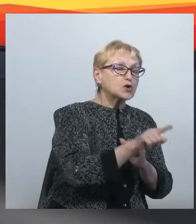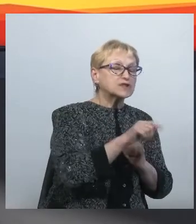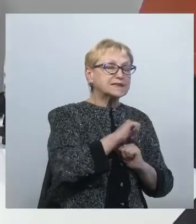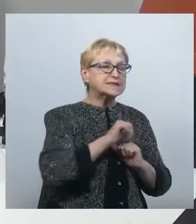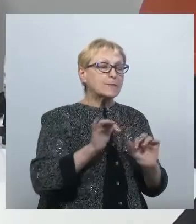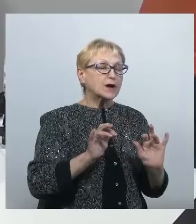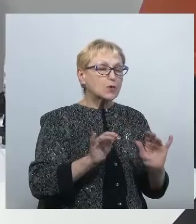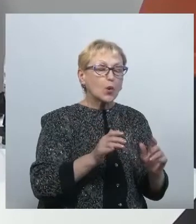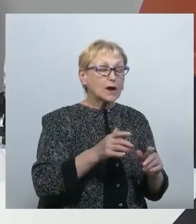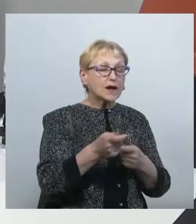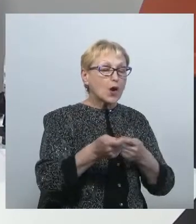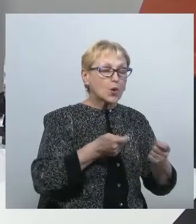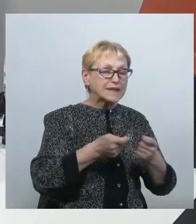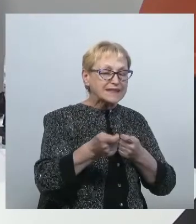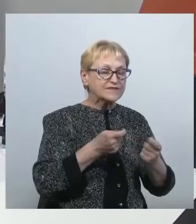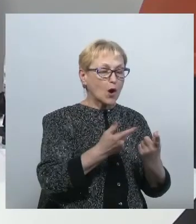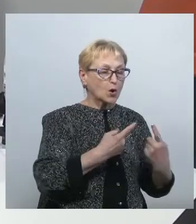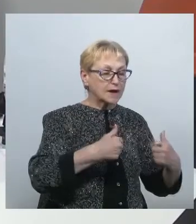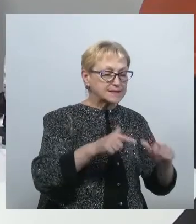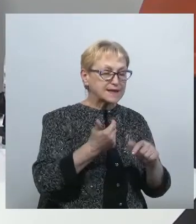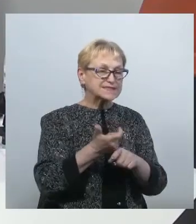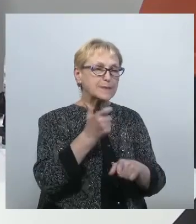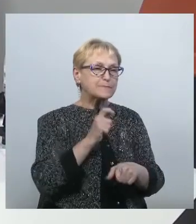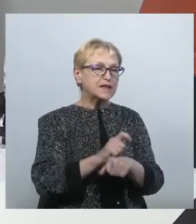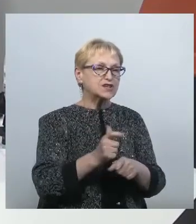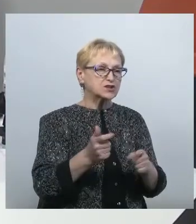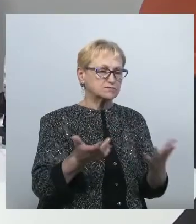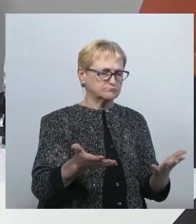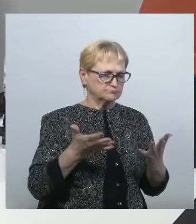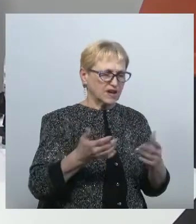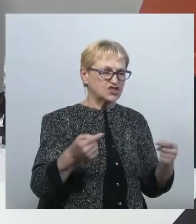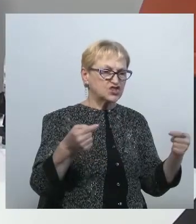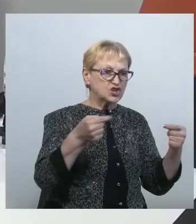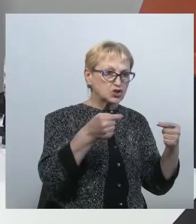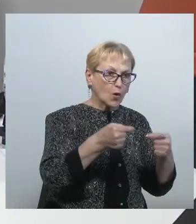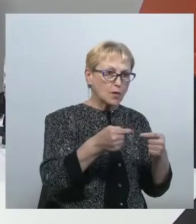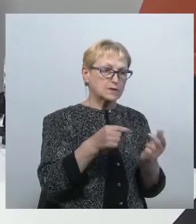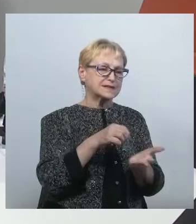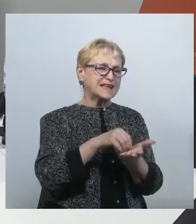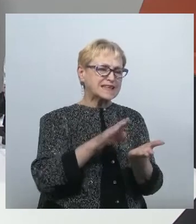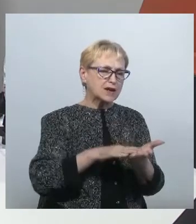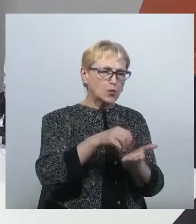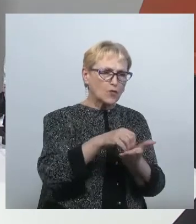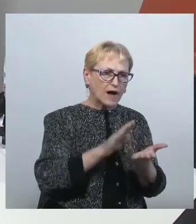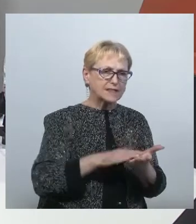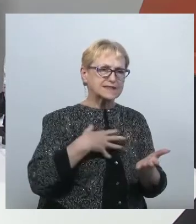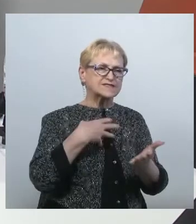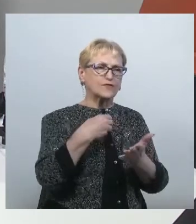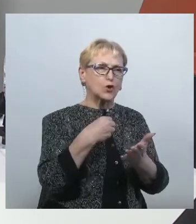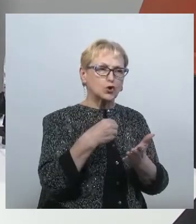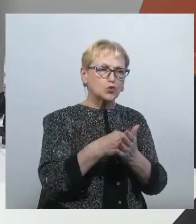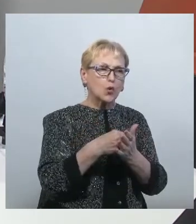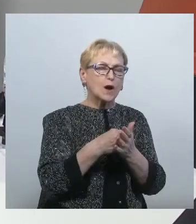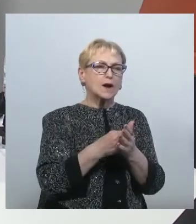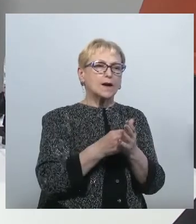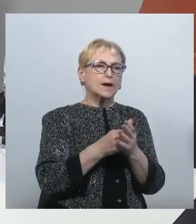It would be excellent if every self-regulation organization declares its